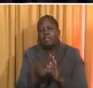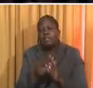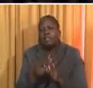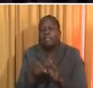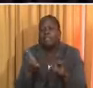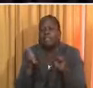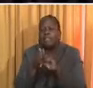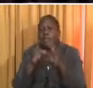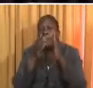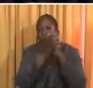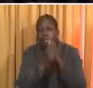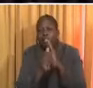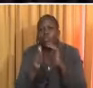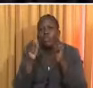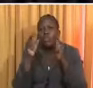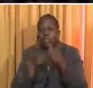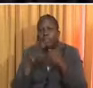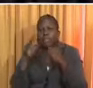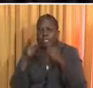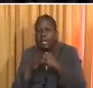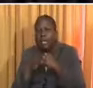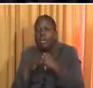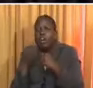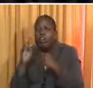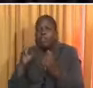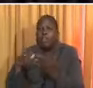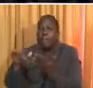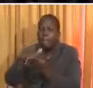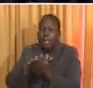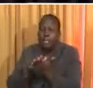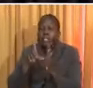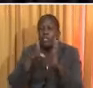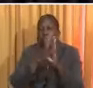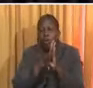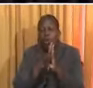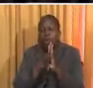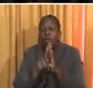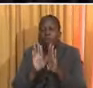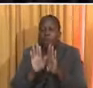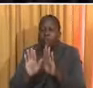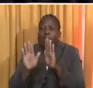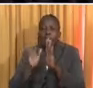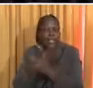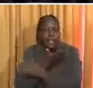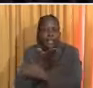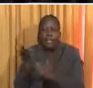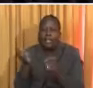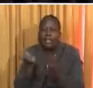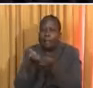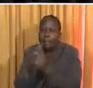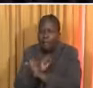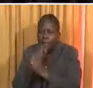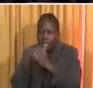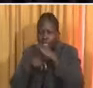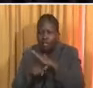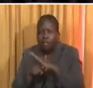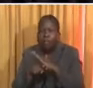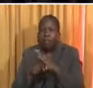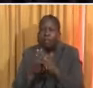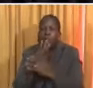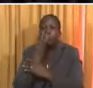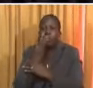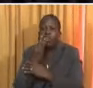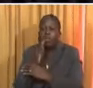Article 79 of the Basic Law explicitly bars any amendment to the provisions concerning the